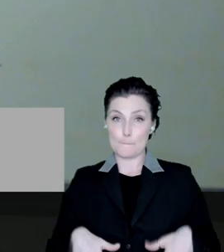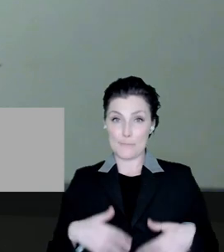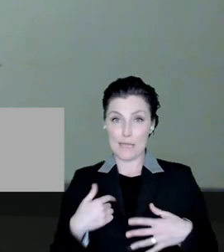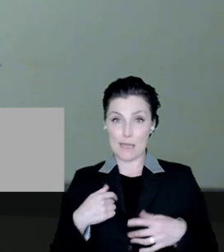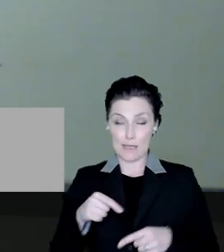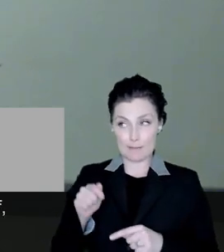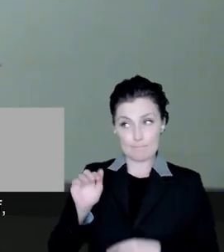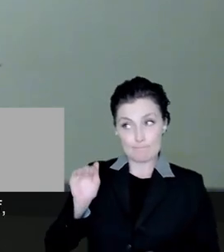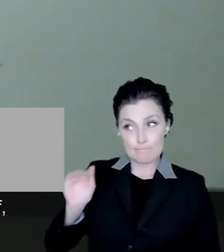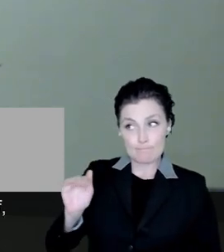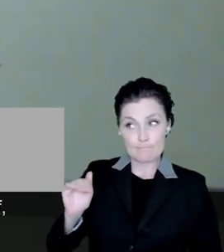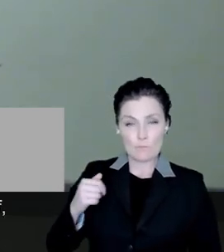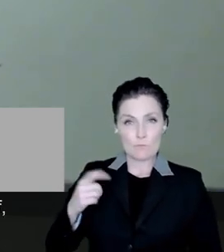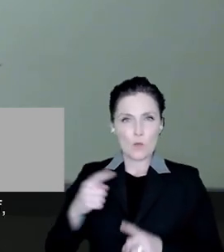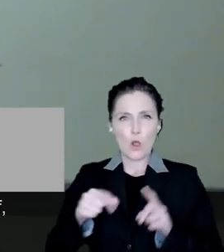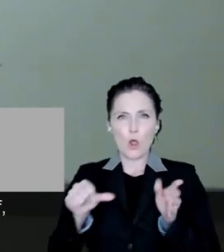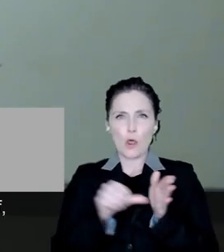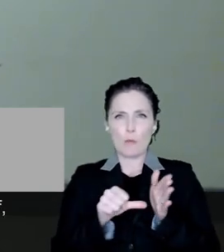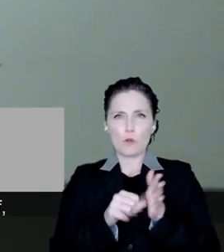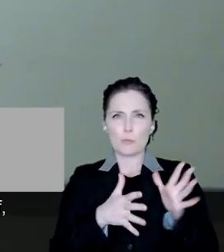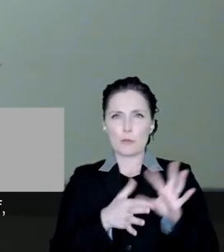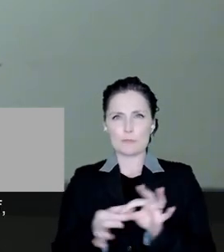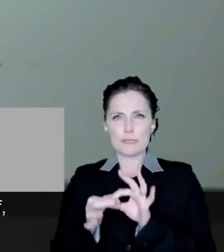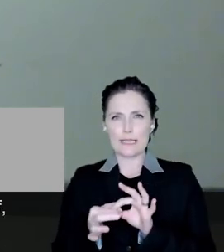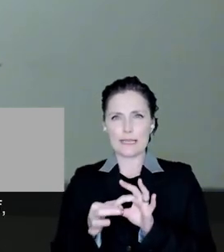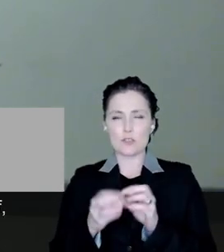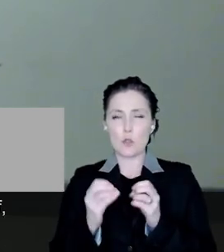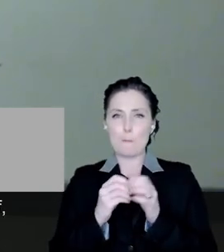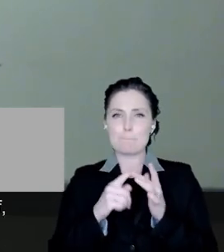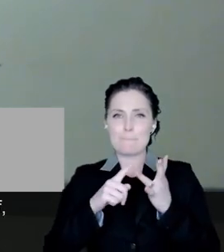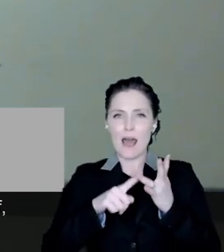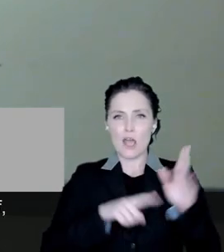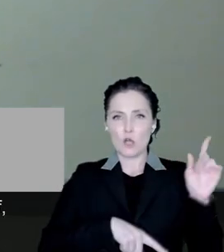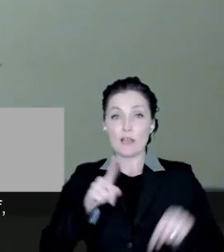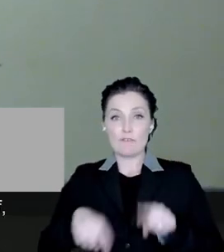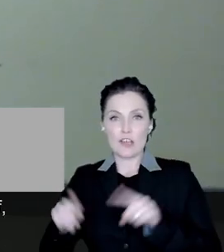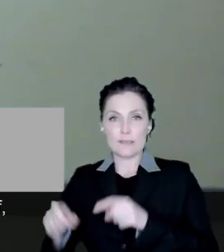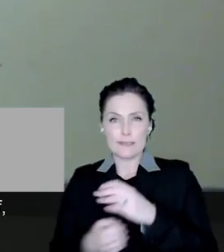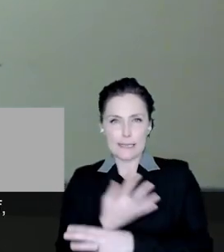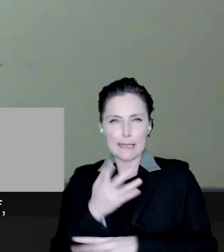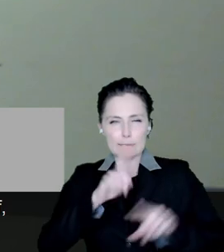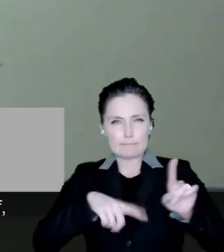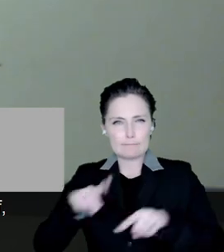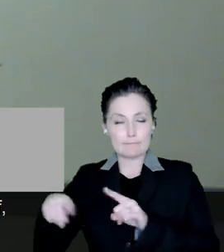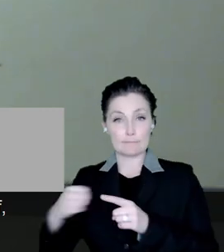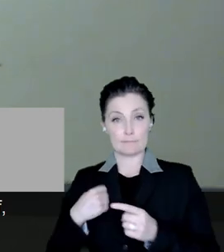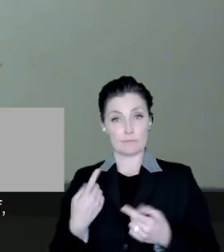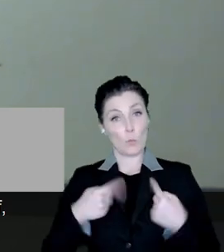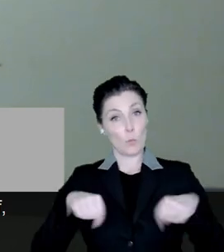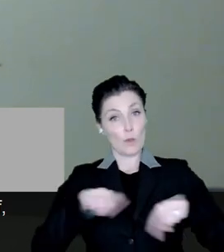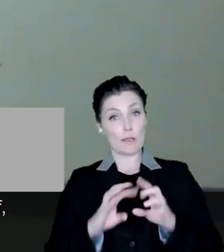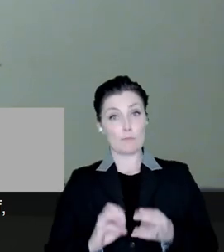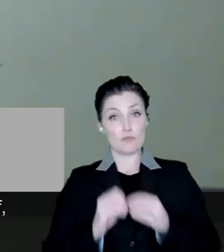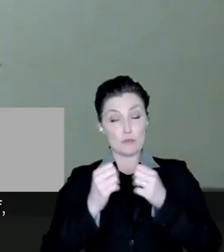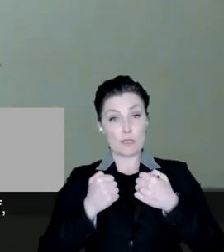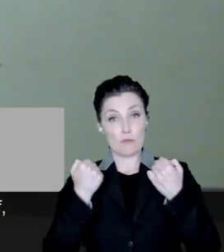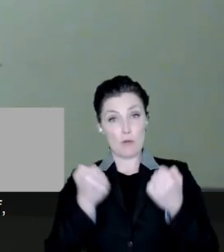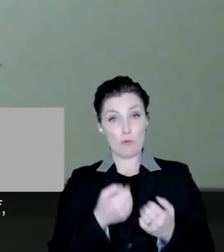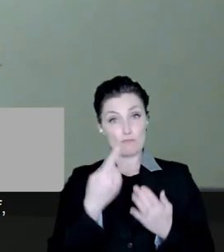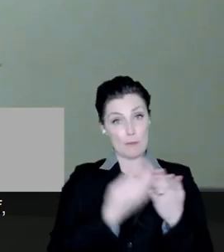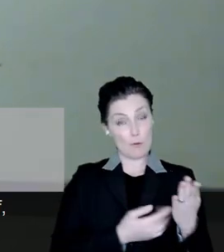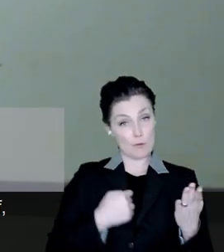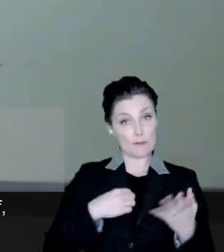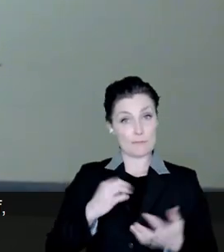issues relating to, particularly on biodiversity. As Assembly members, we can produce our own reports, and I did one on biodiversity and new